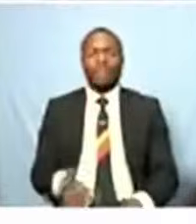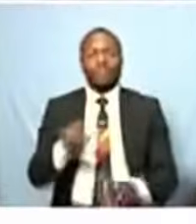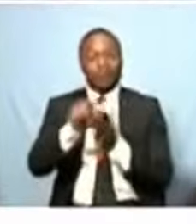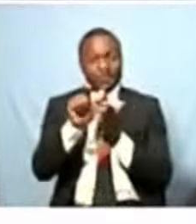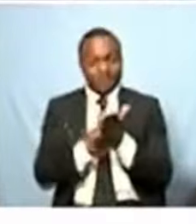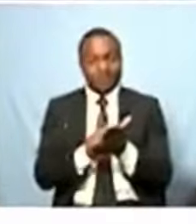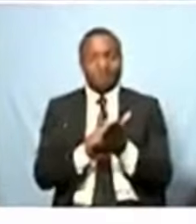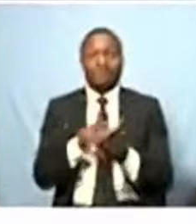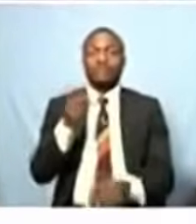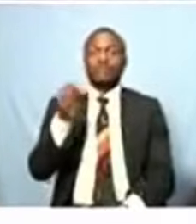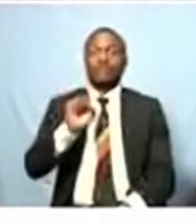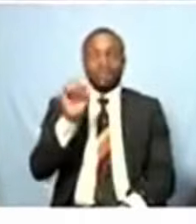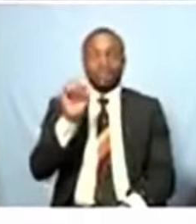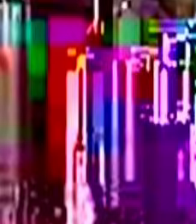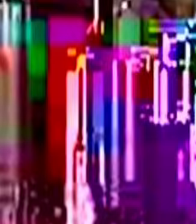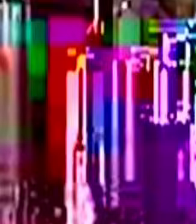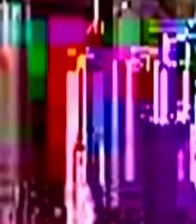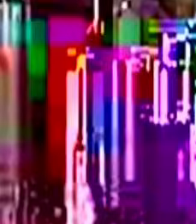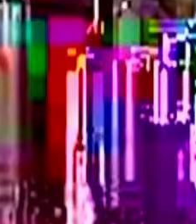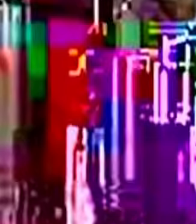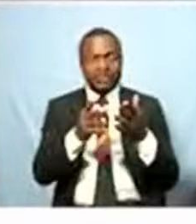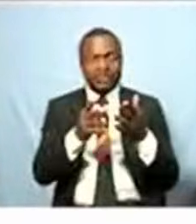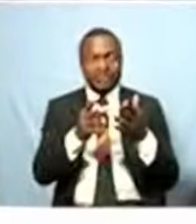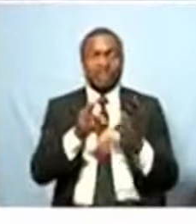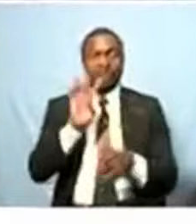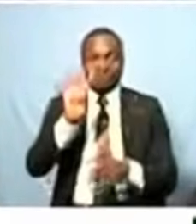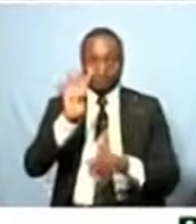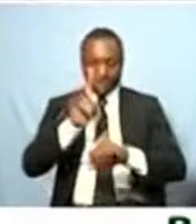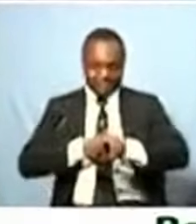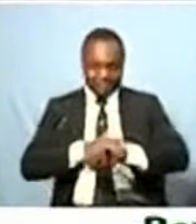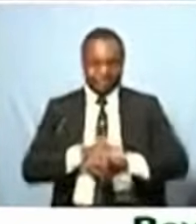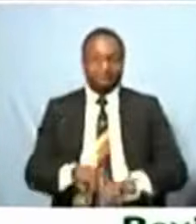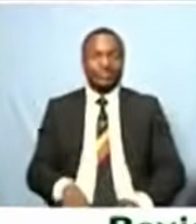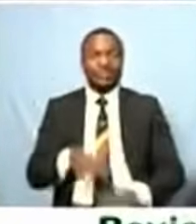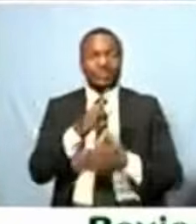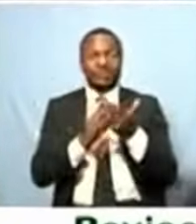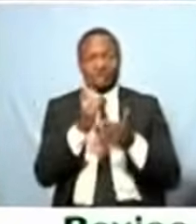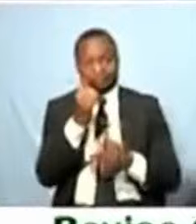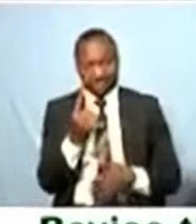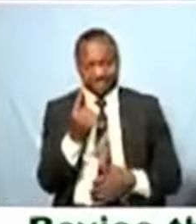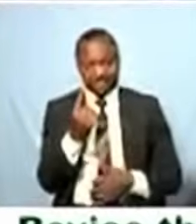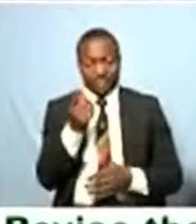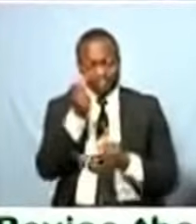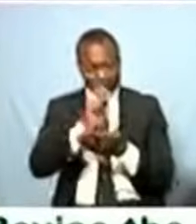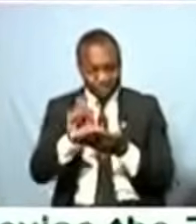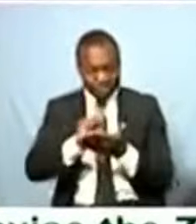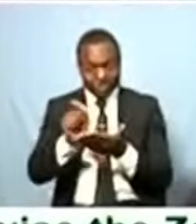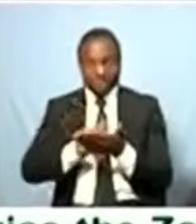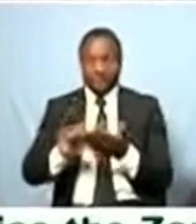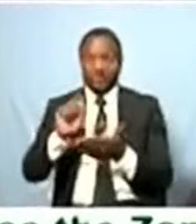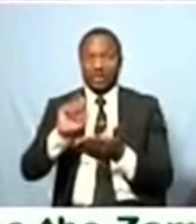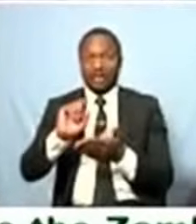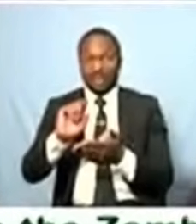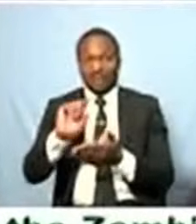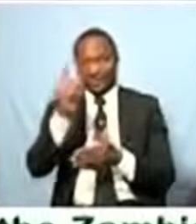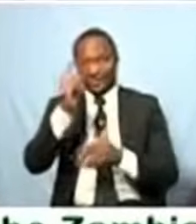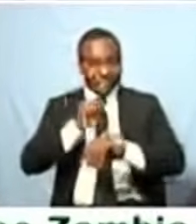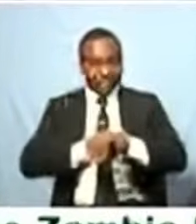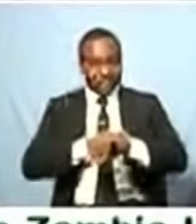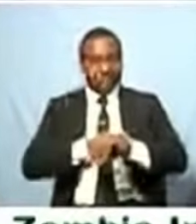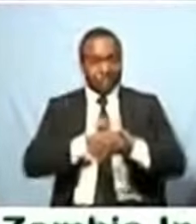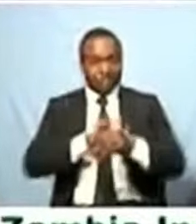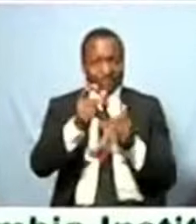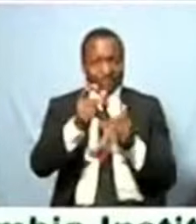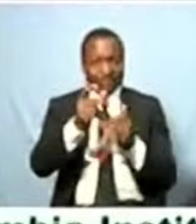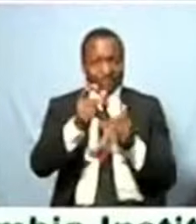which is the SI, should provide a fourth attempt. Someone has written exams at first attempt, they